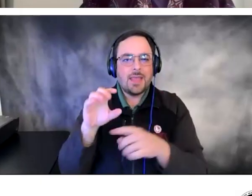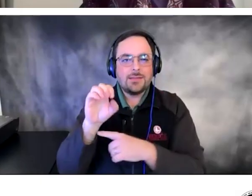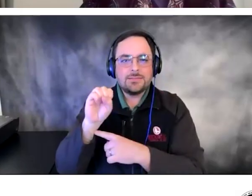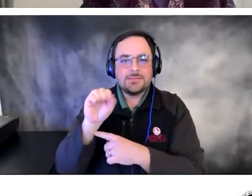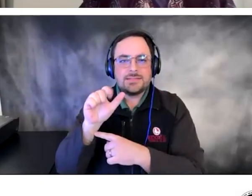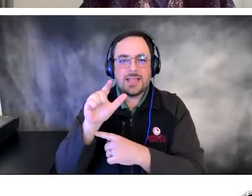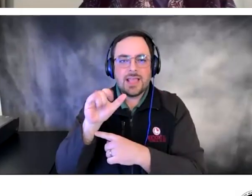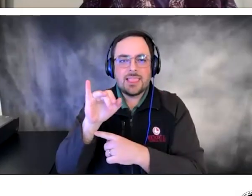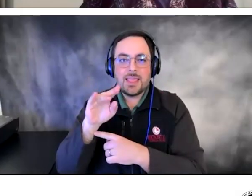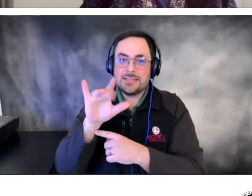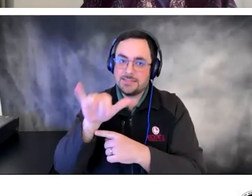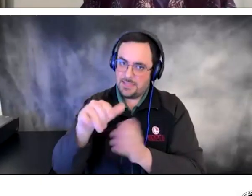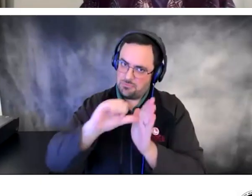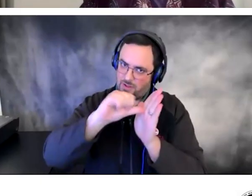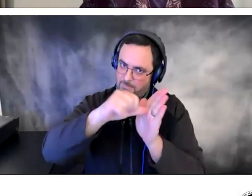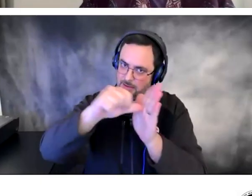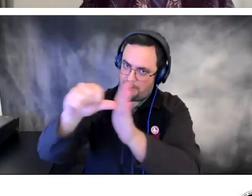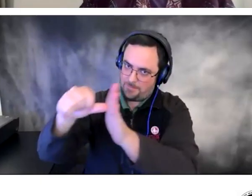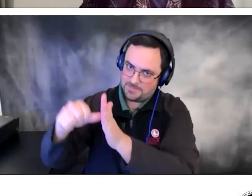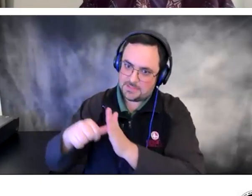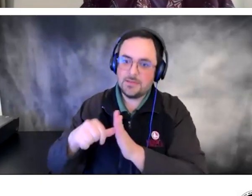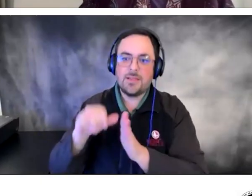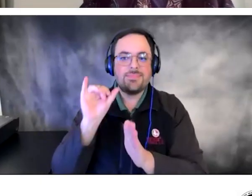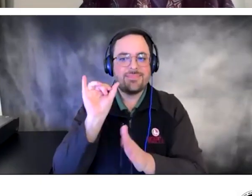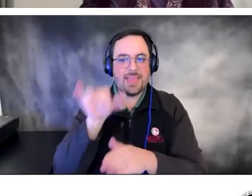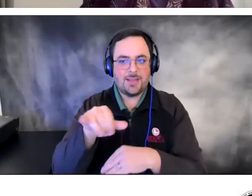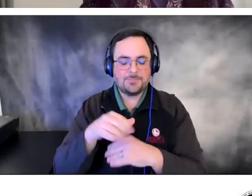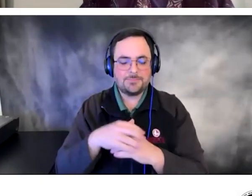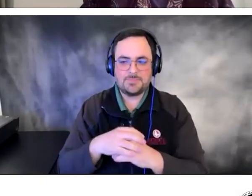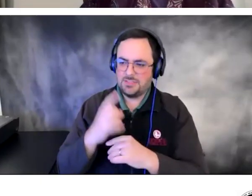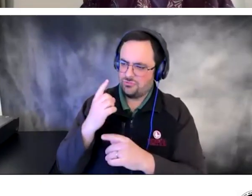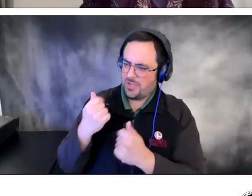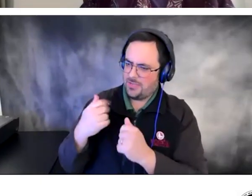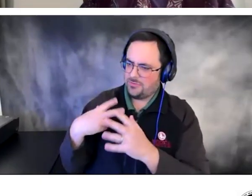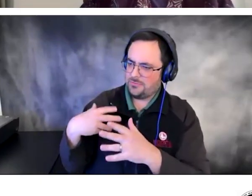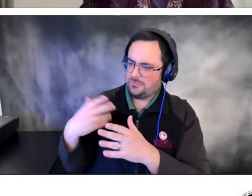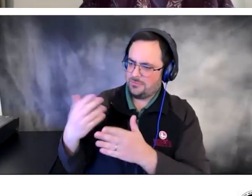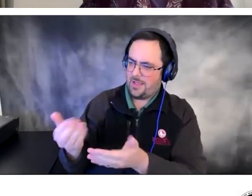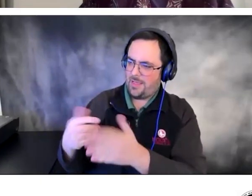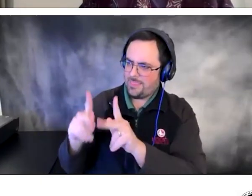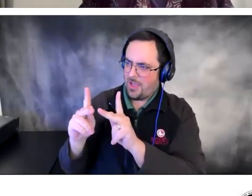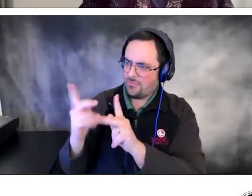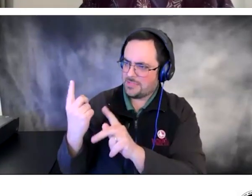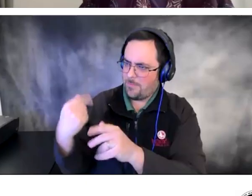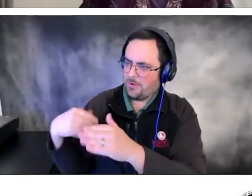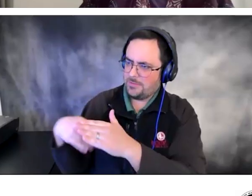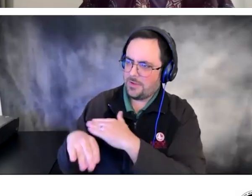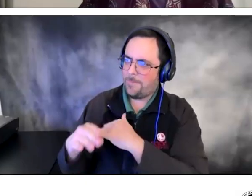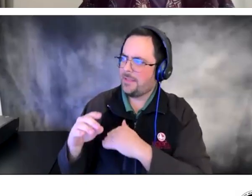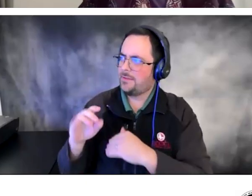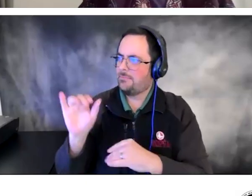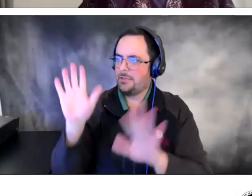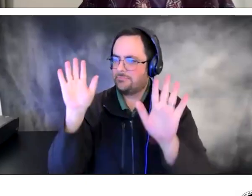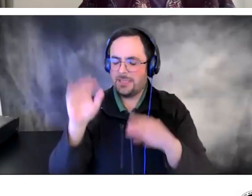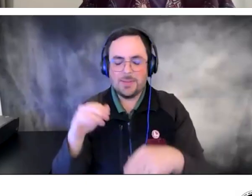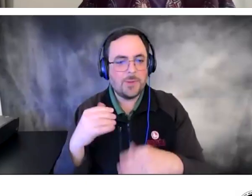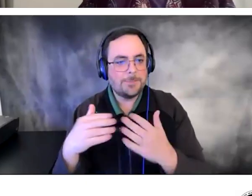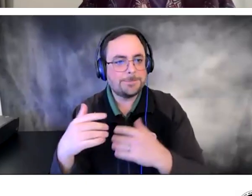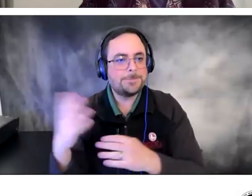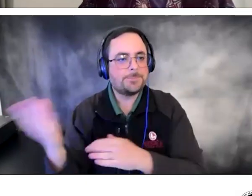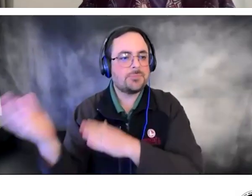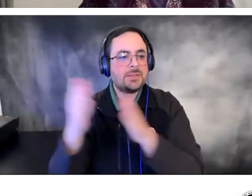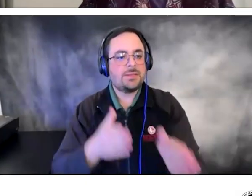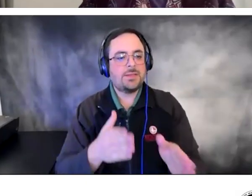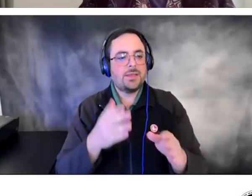of saliency, which I've been drilling in. Excuse me, I tried to hit the admit button and skip over a slide. Here we go. All right,